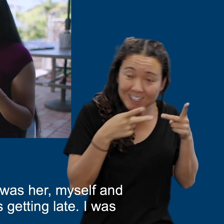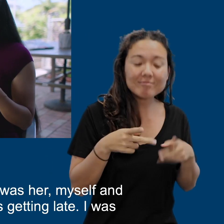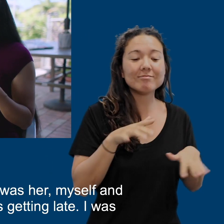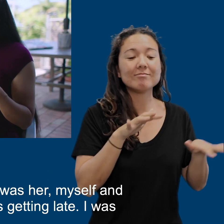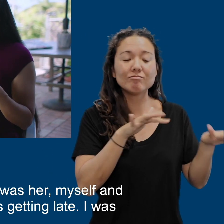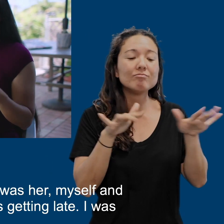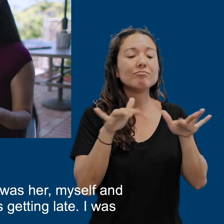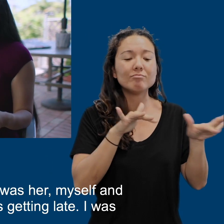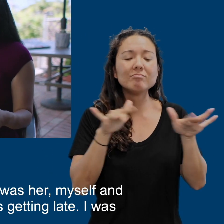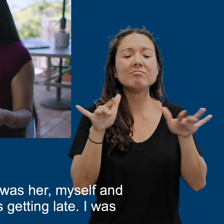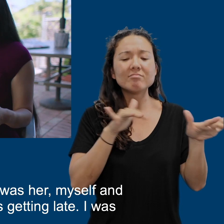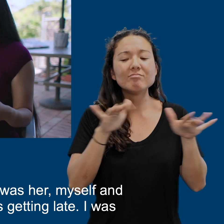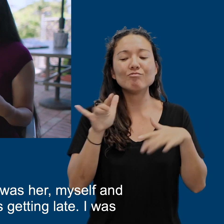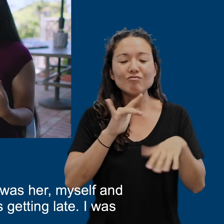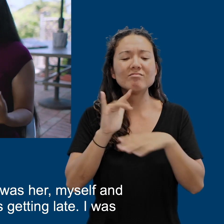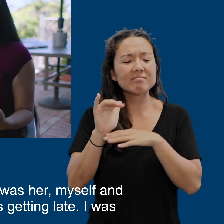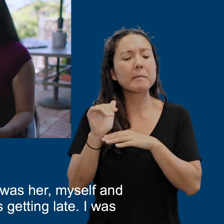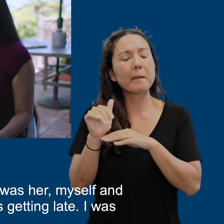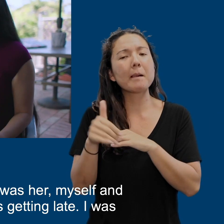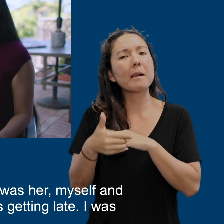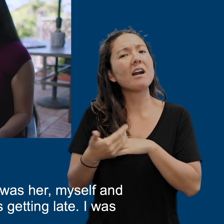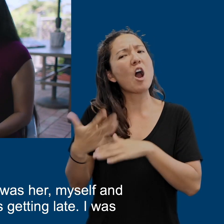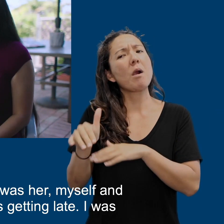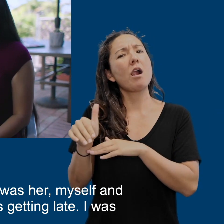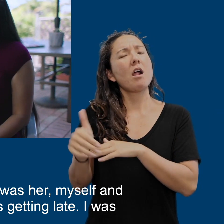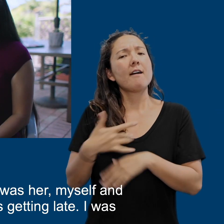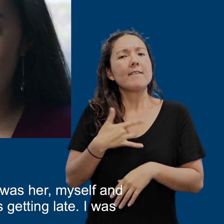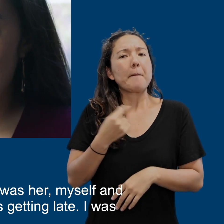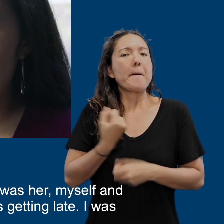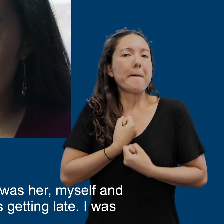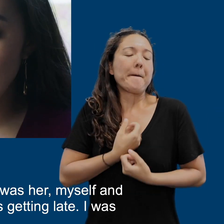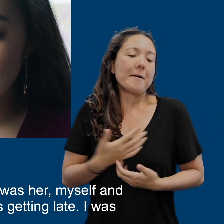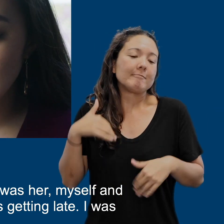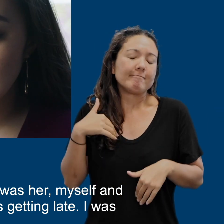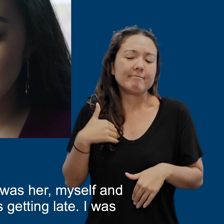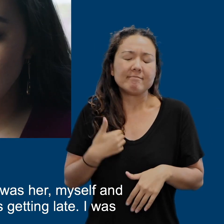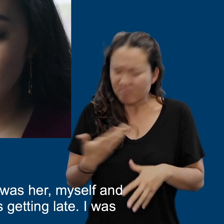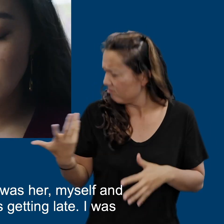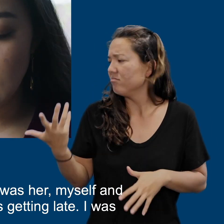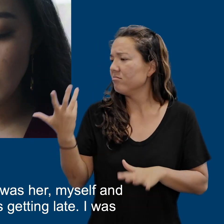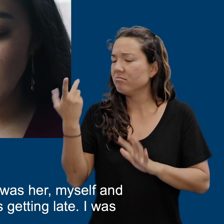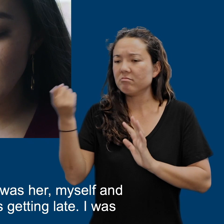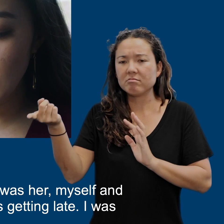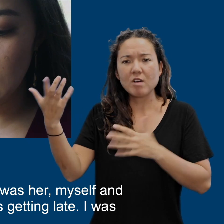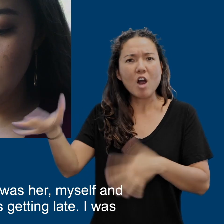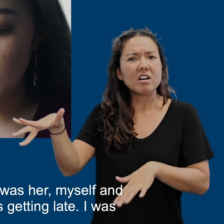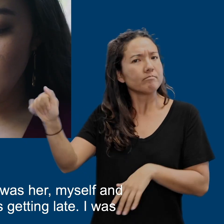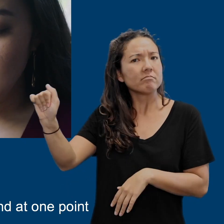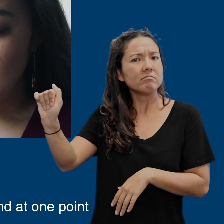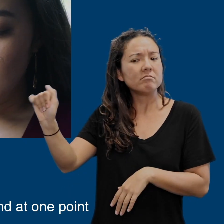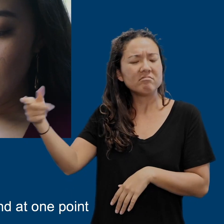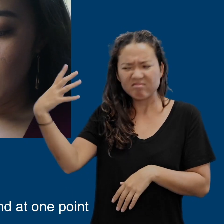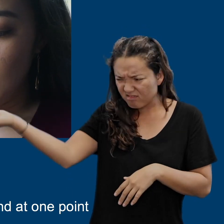and it was 3 of us. It was her, myself, and the bartender. And it was getting late, and